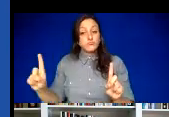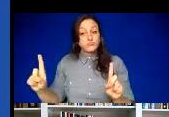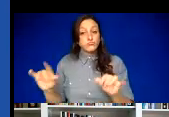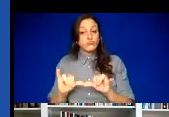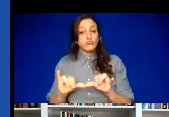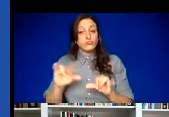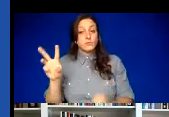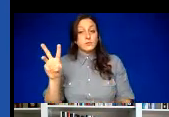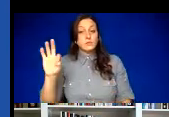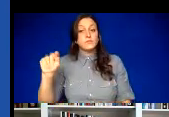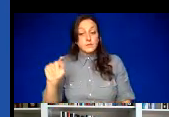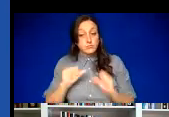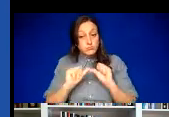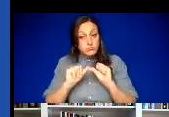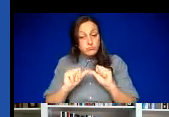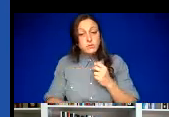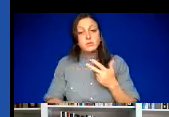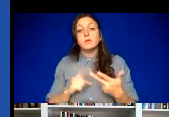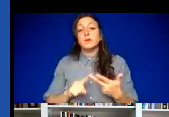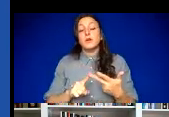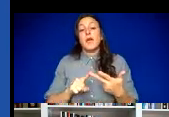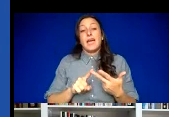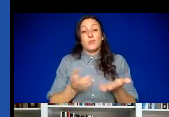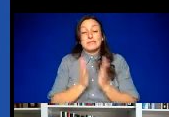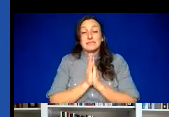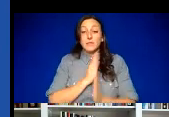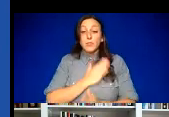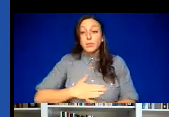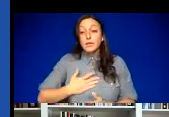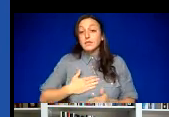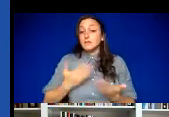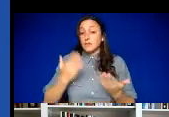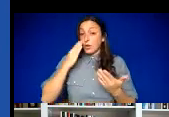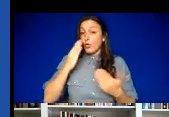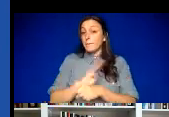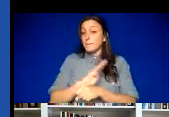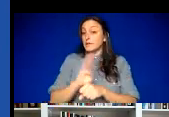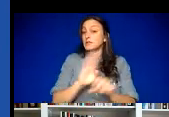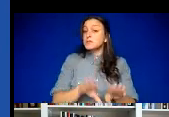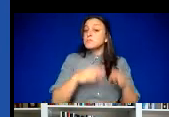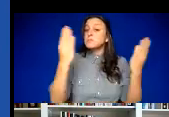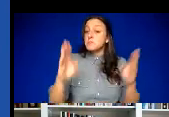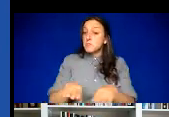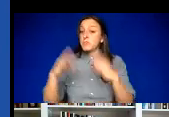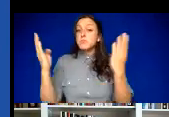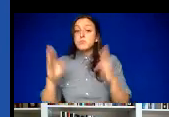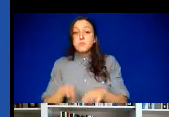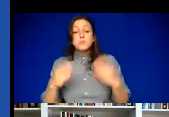people that while we open things up, we have to also continue our behaviors that reduce the